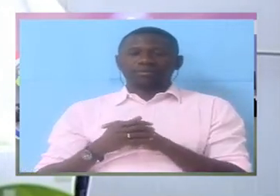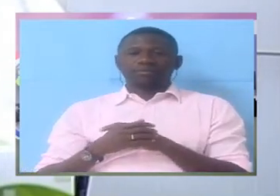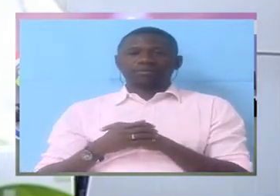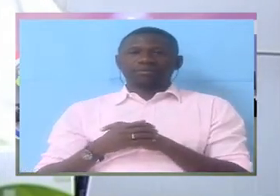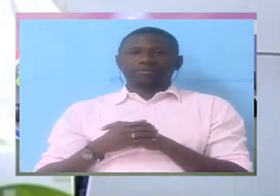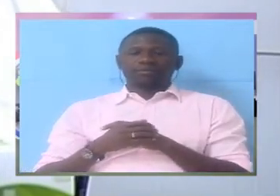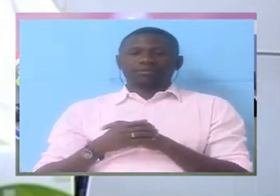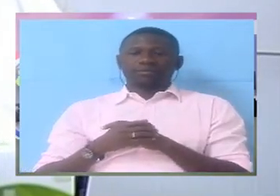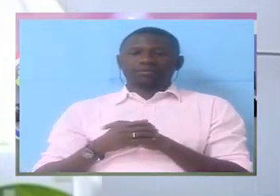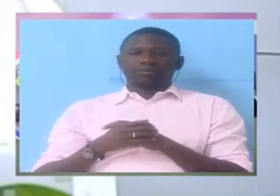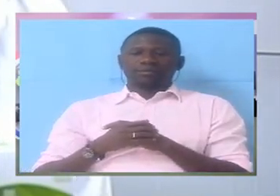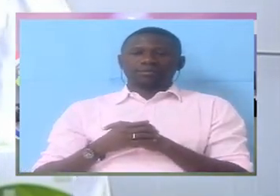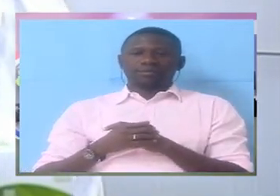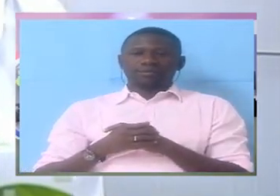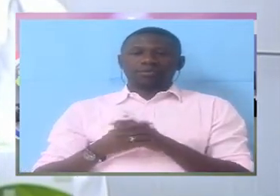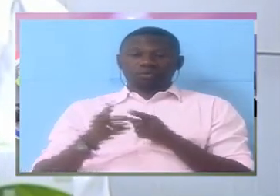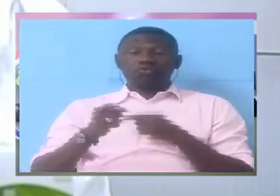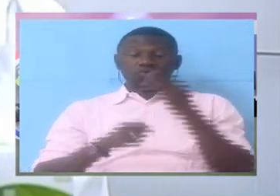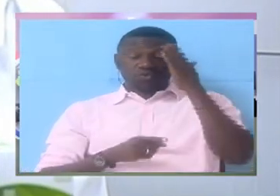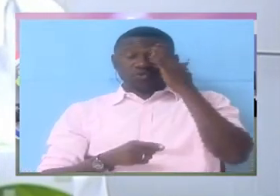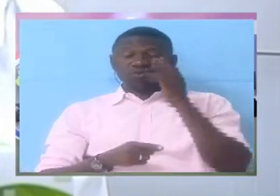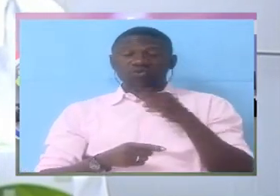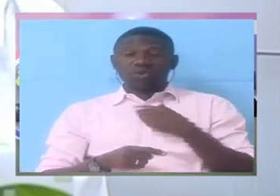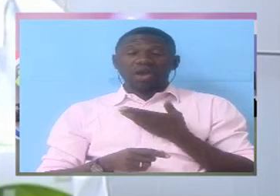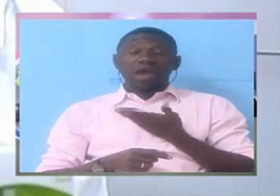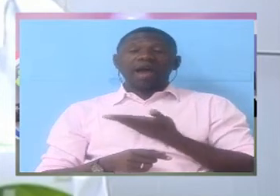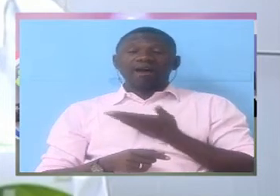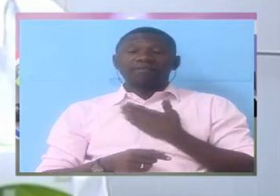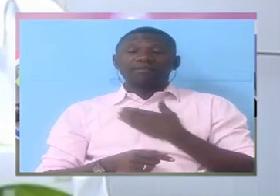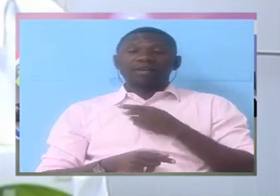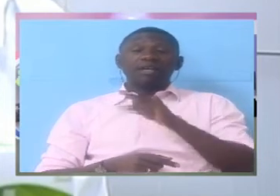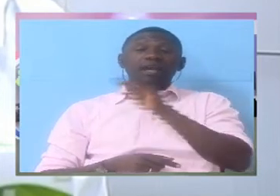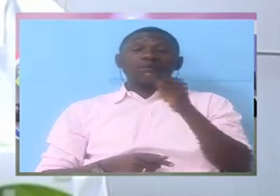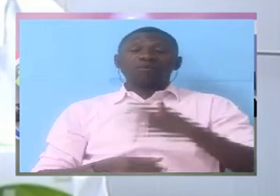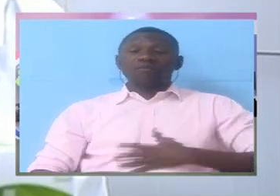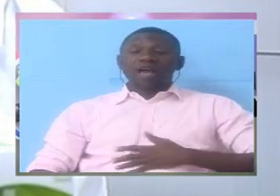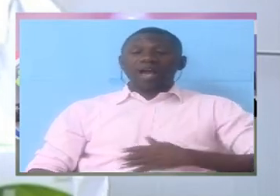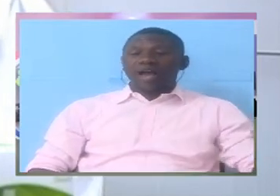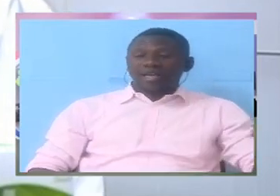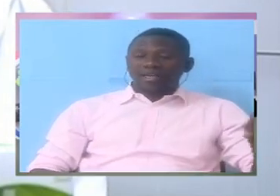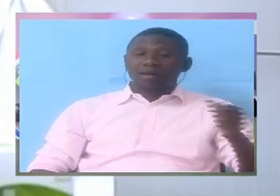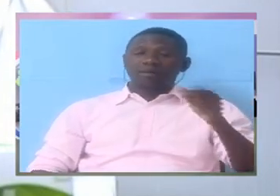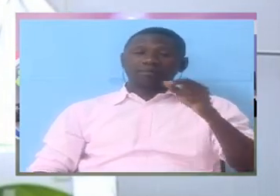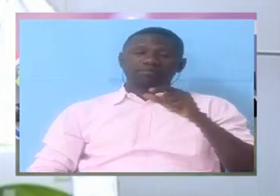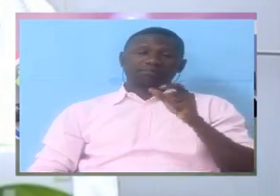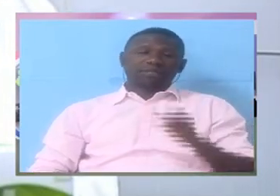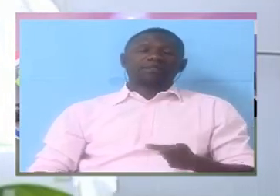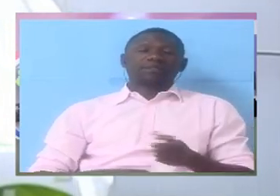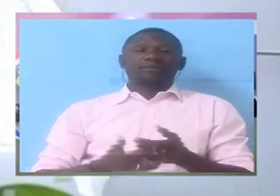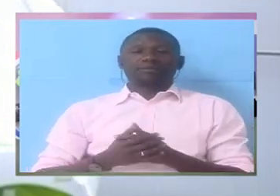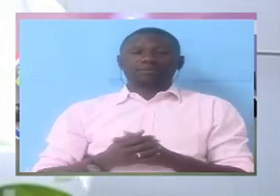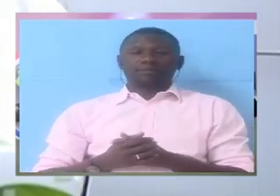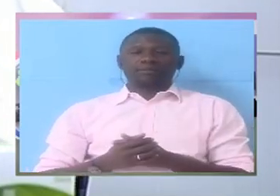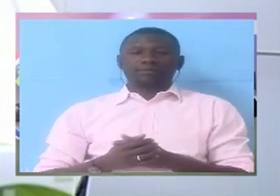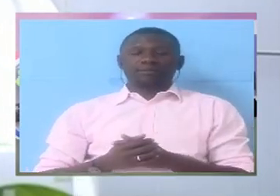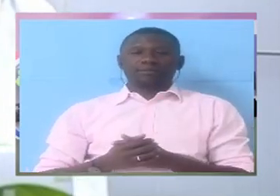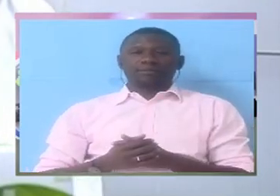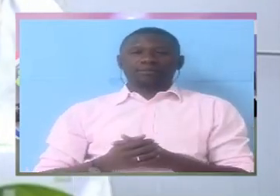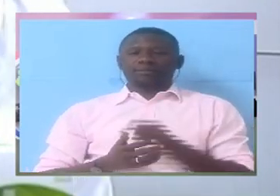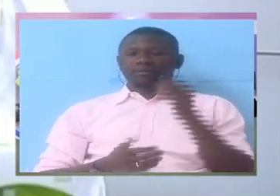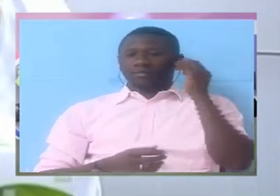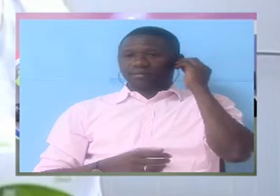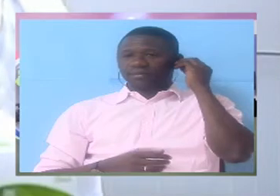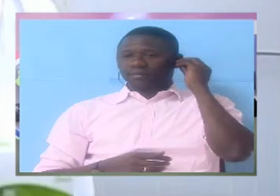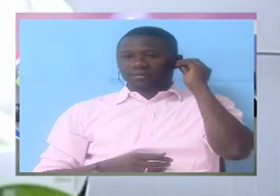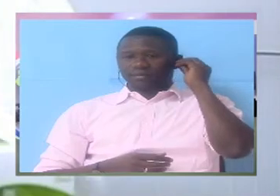itemu sulu tole bela. You know you have the name of a hyena. So I think I have to get you out of